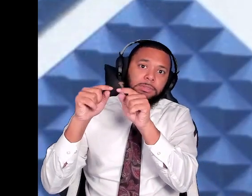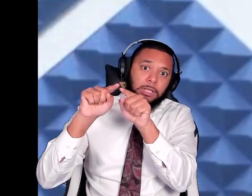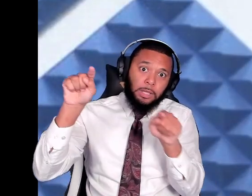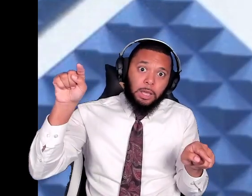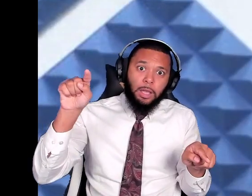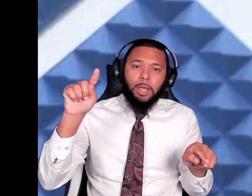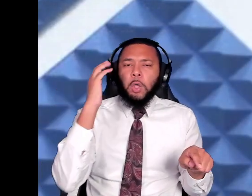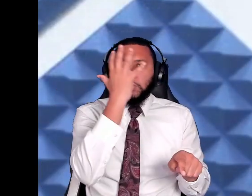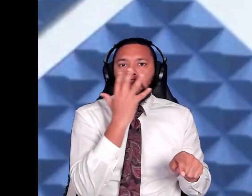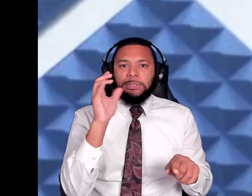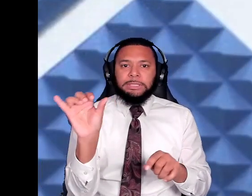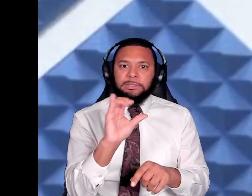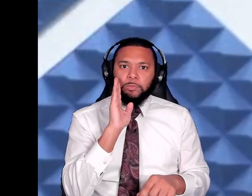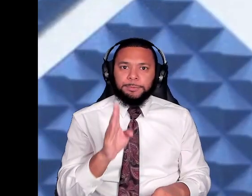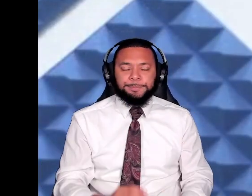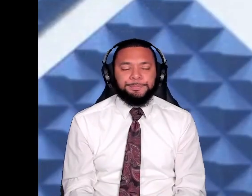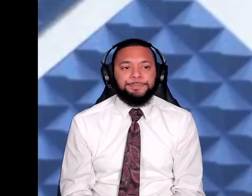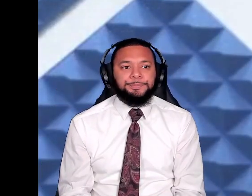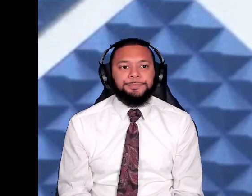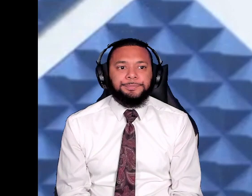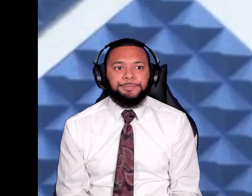So,